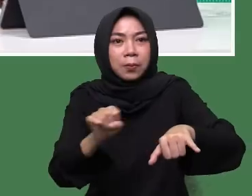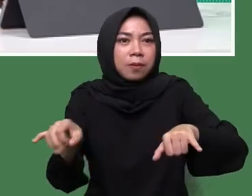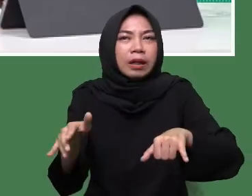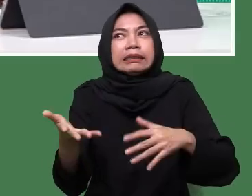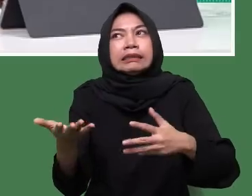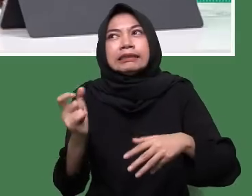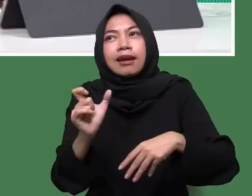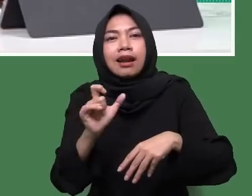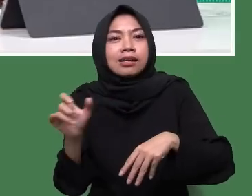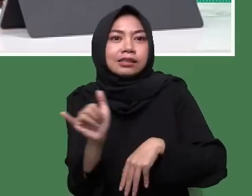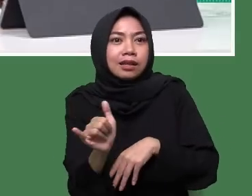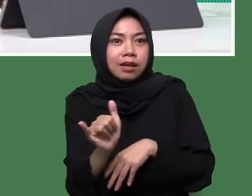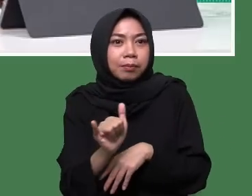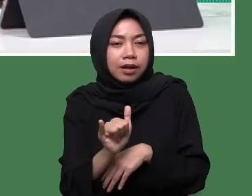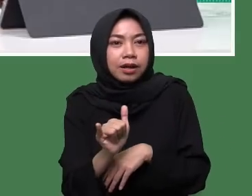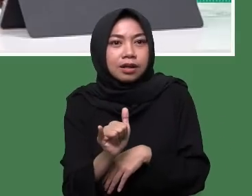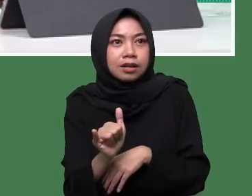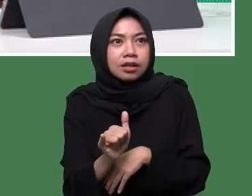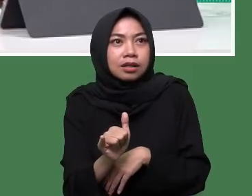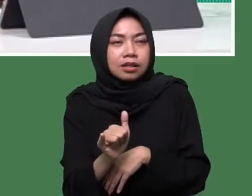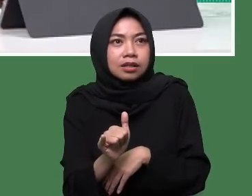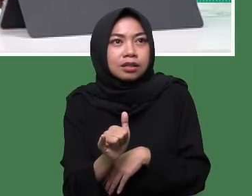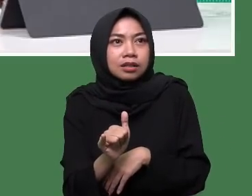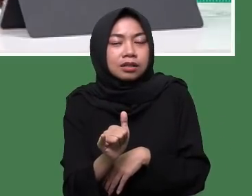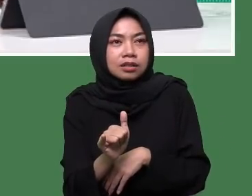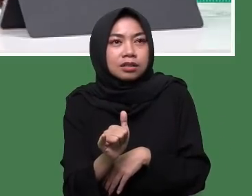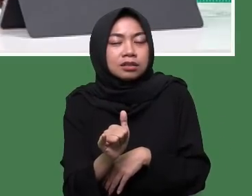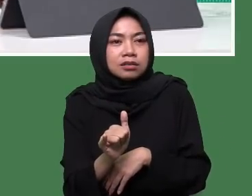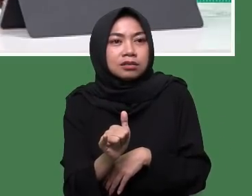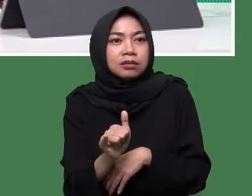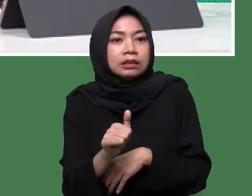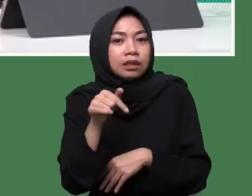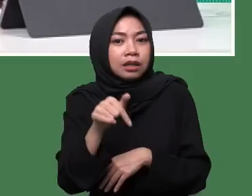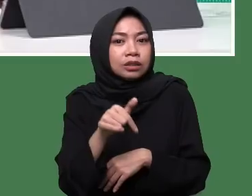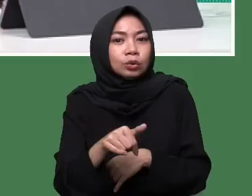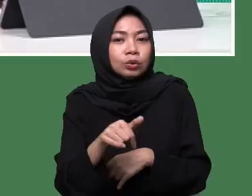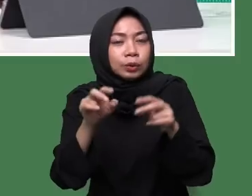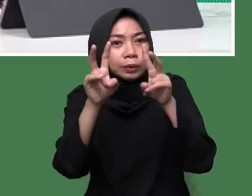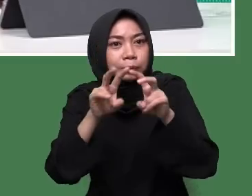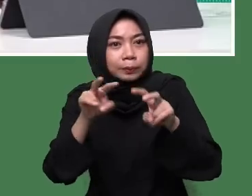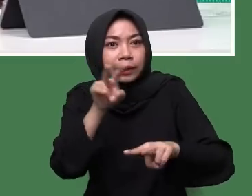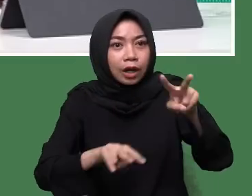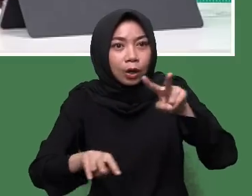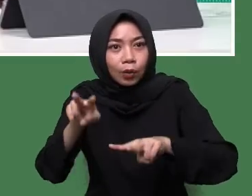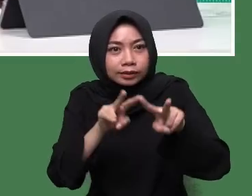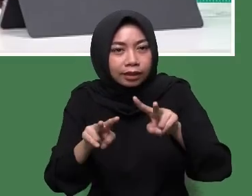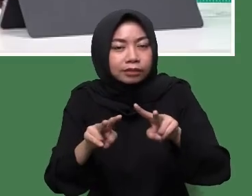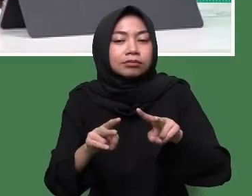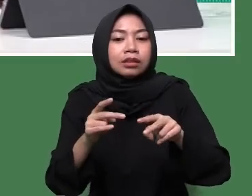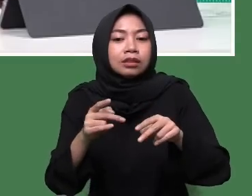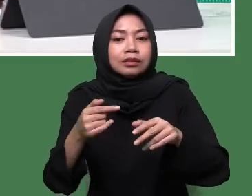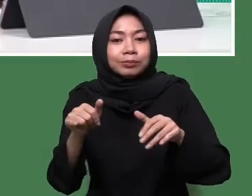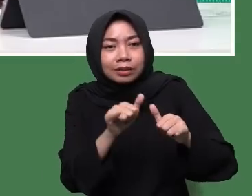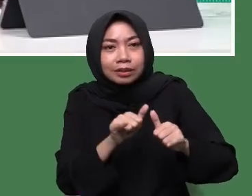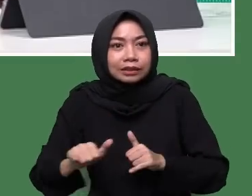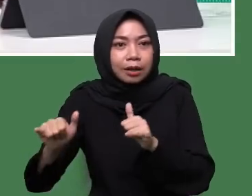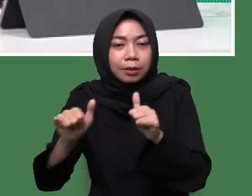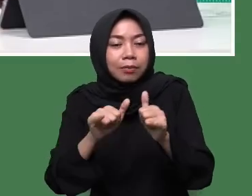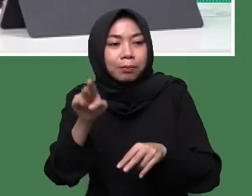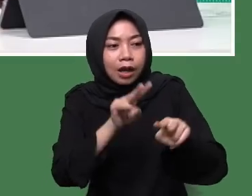the viruses in Indonesia. And this is part of the surveillance that we need to have, not only